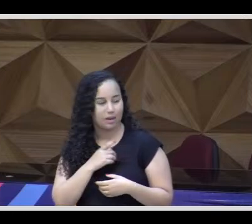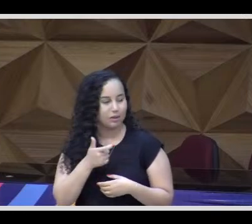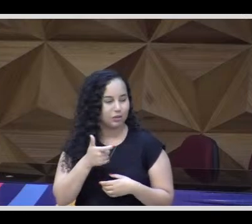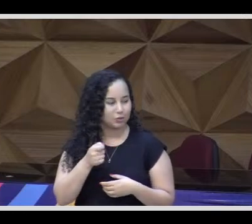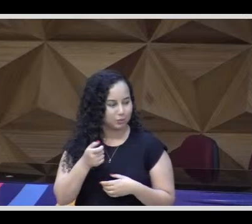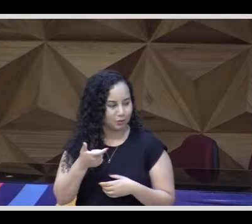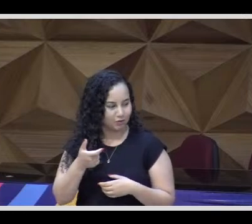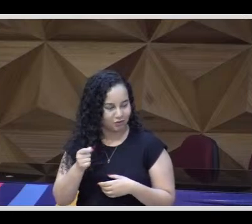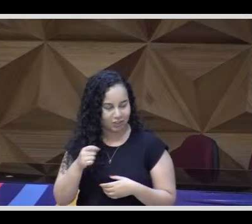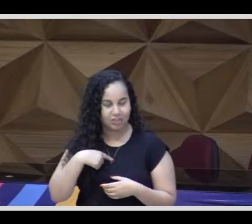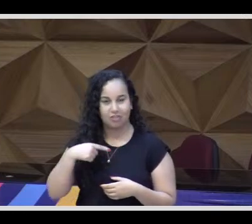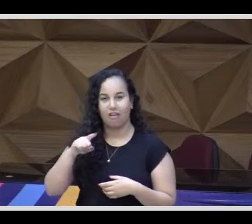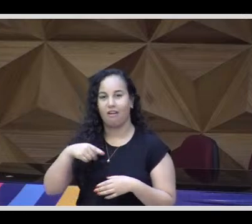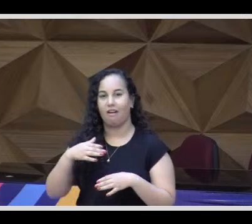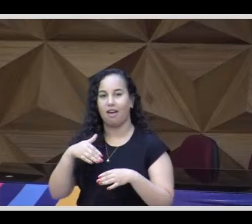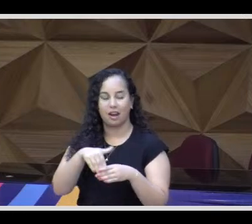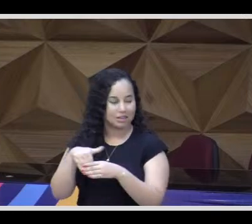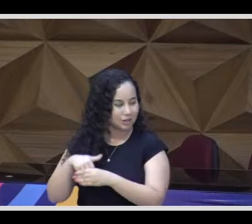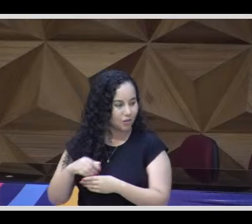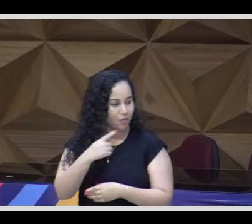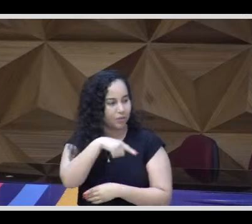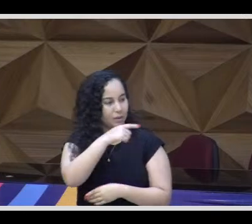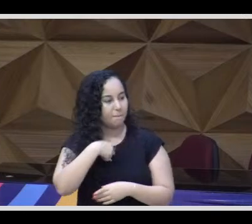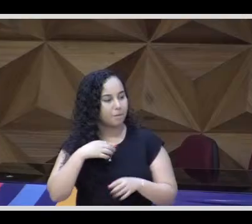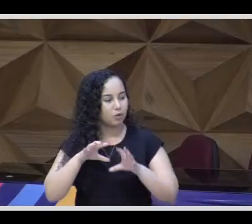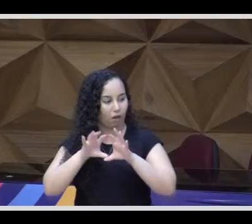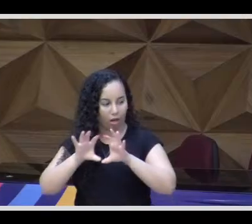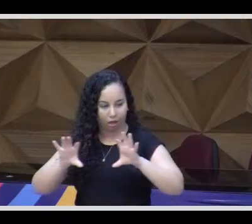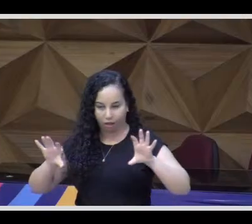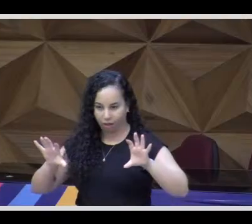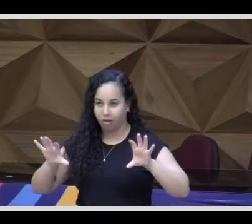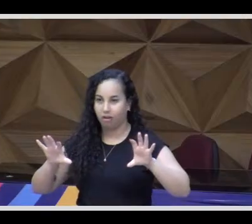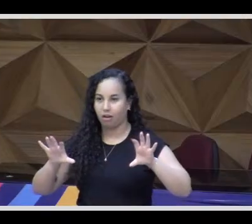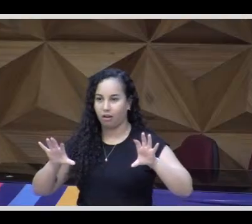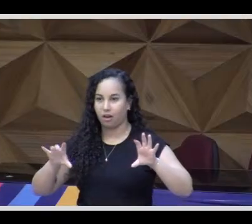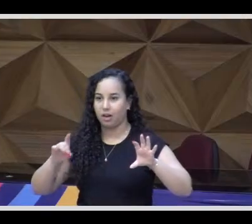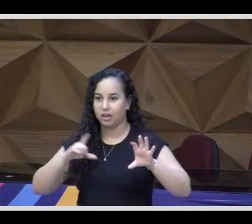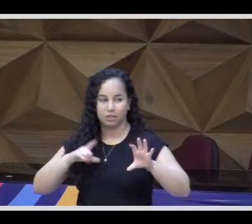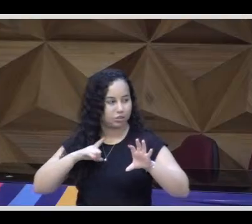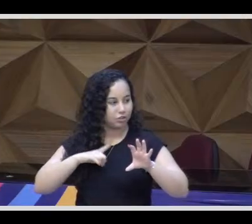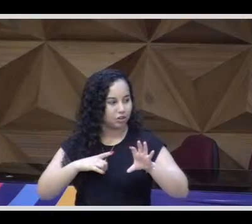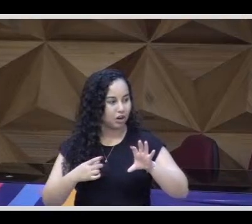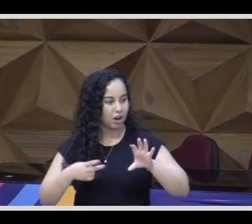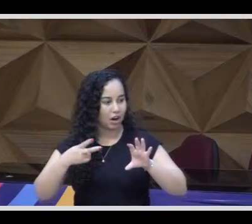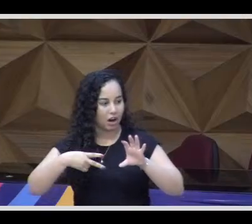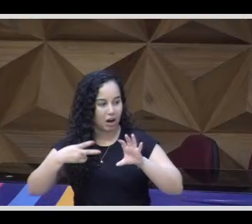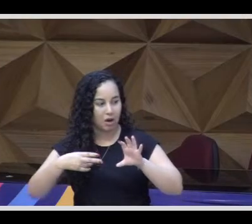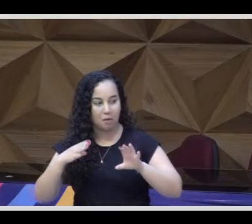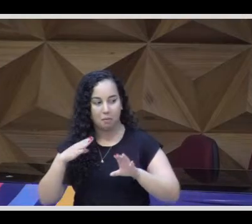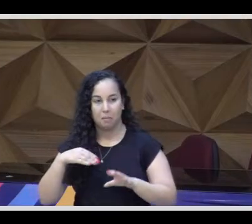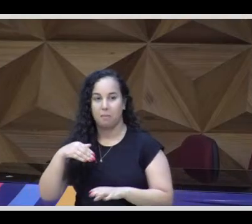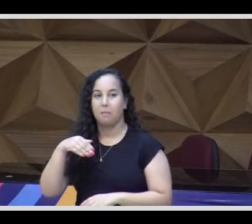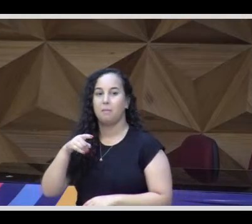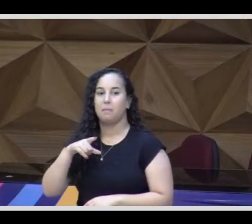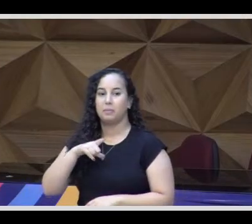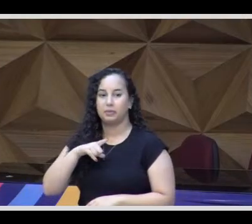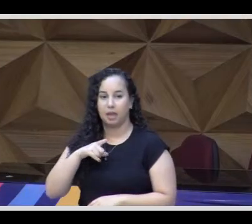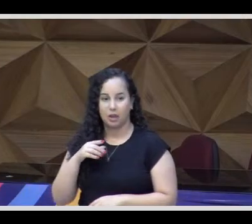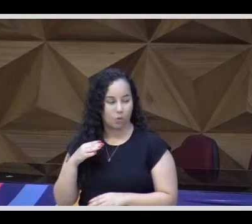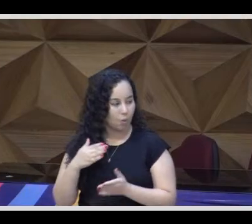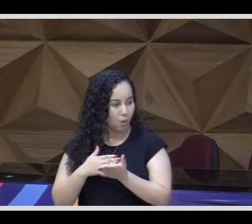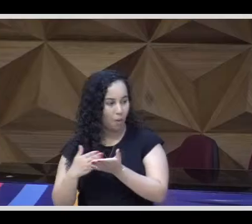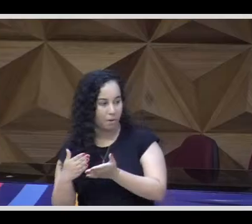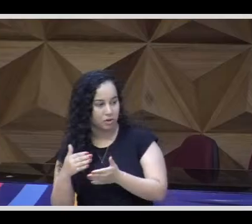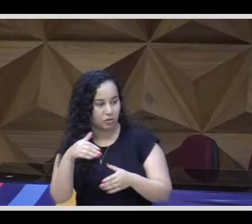election. You can see the polarization from the beginning of the election to the end of the election.